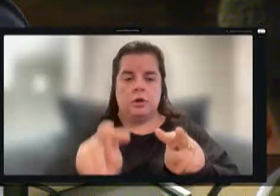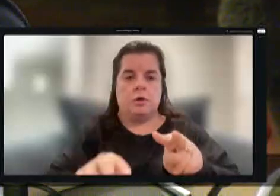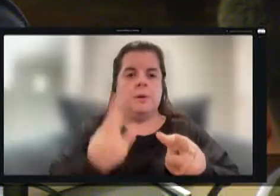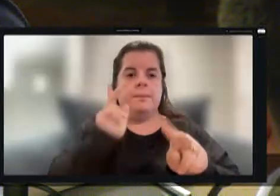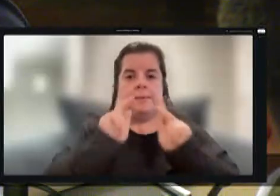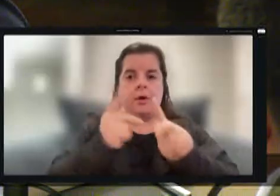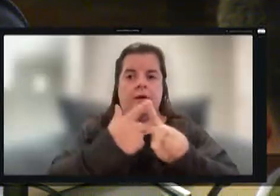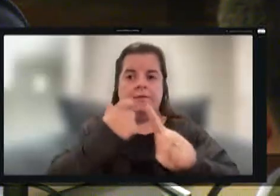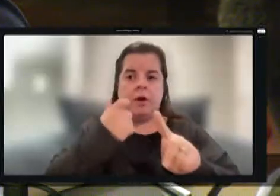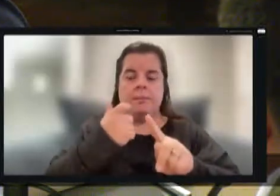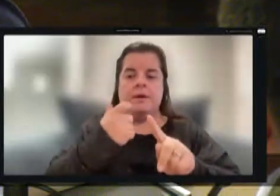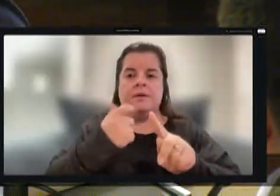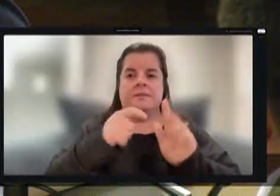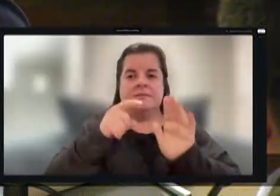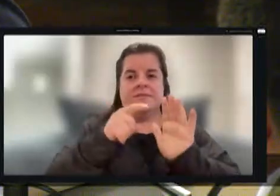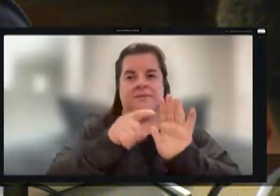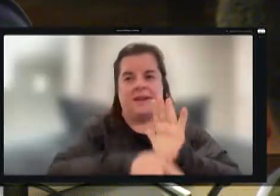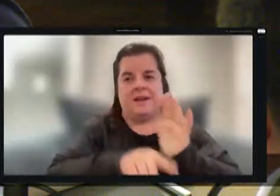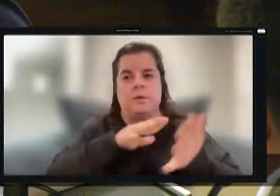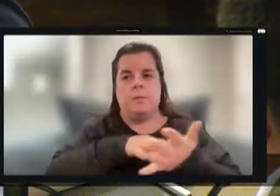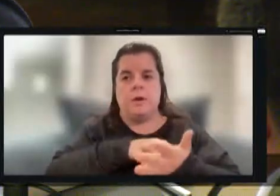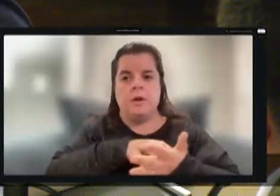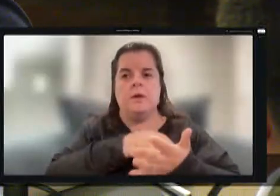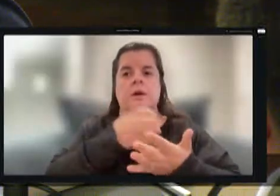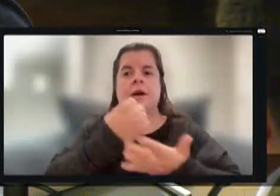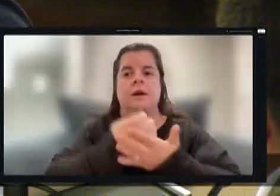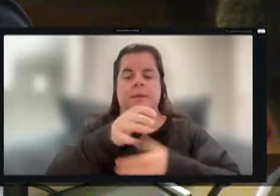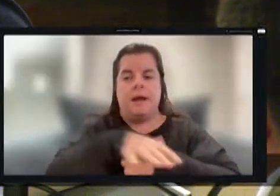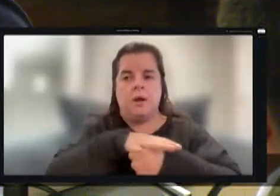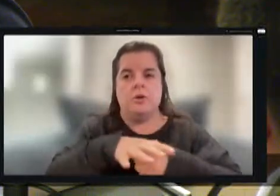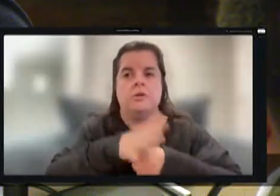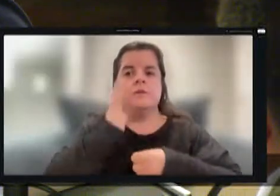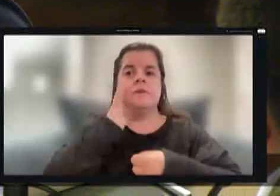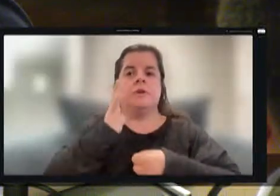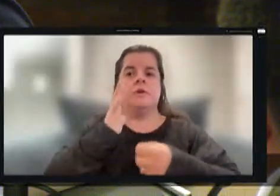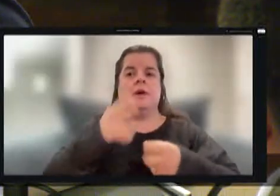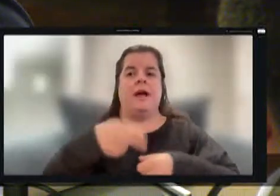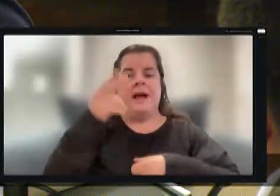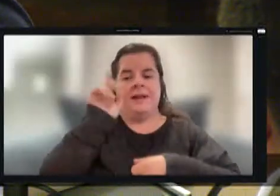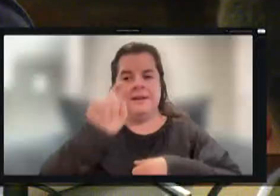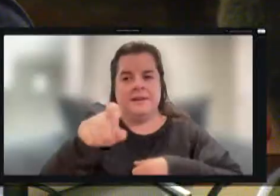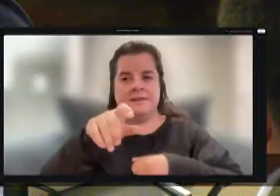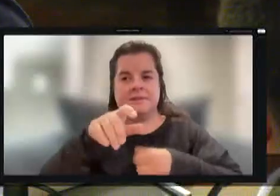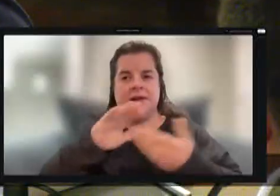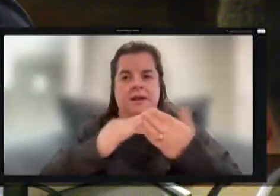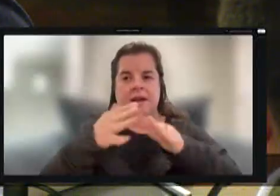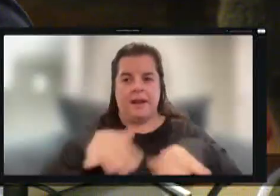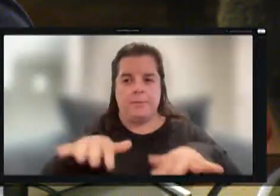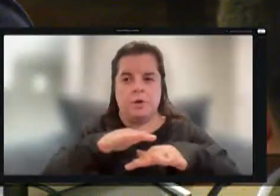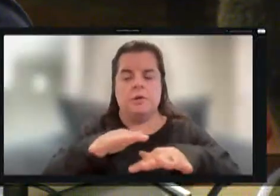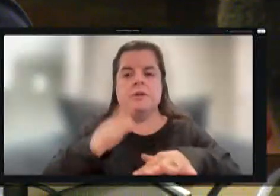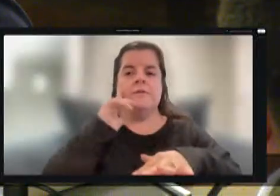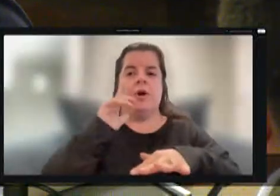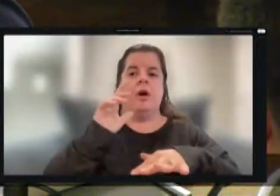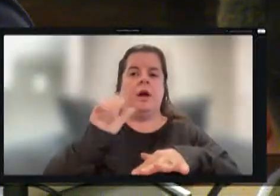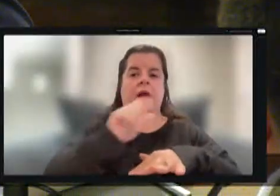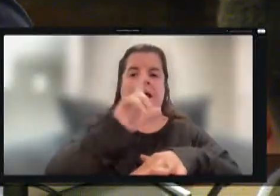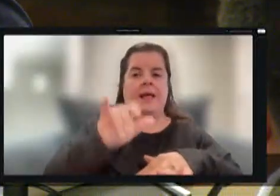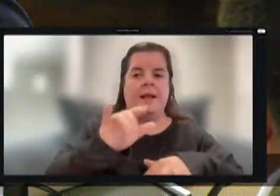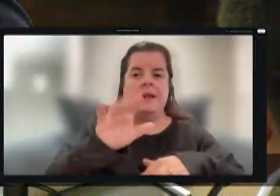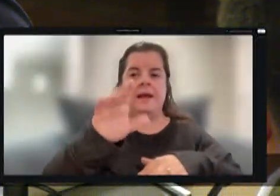from economically disadvantaged areas or extreme need and high need neighborhoods as designated by the Allegheny County Community Needs